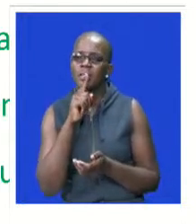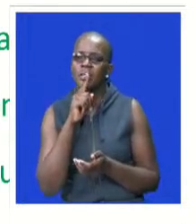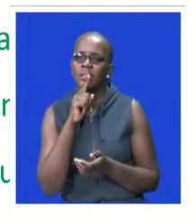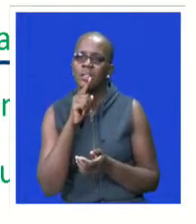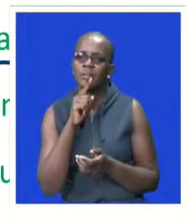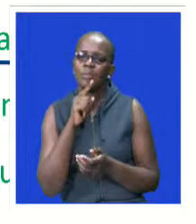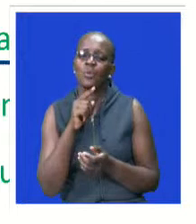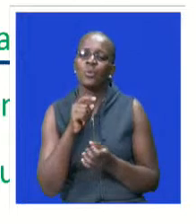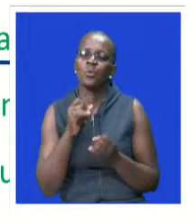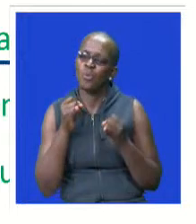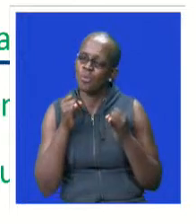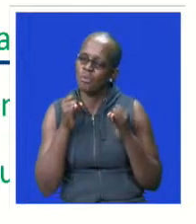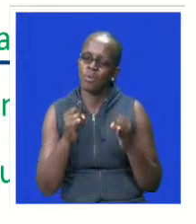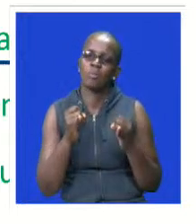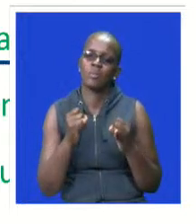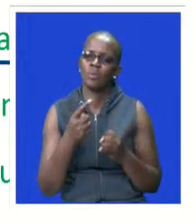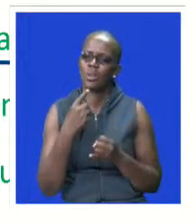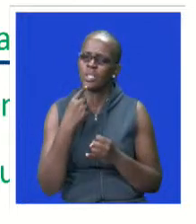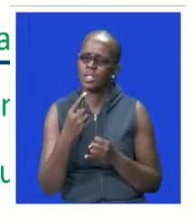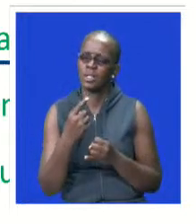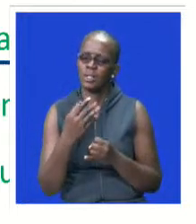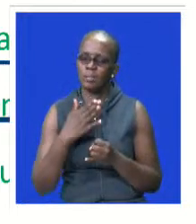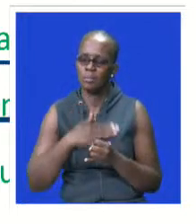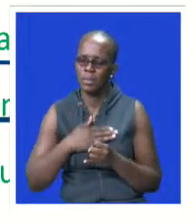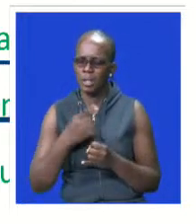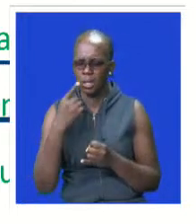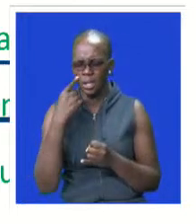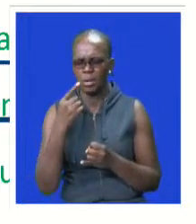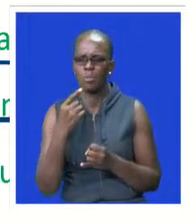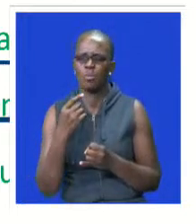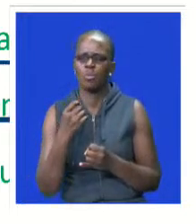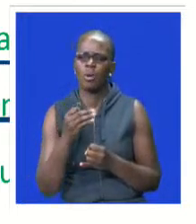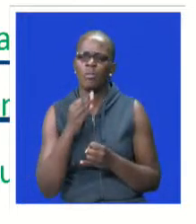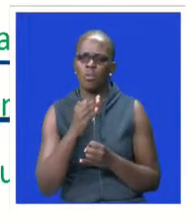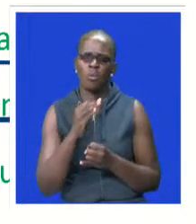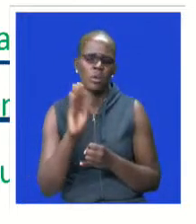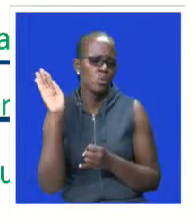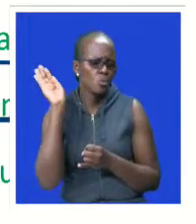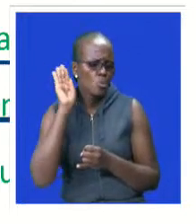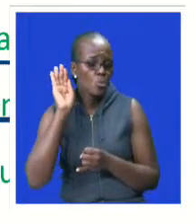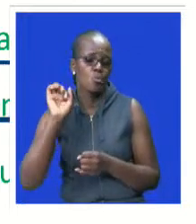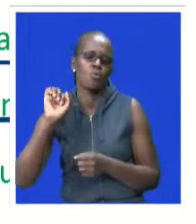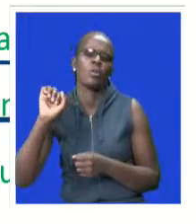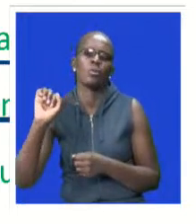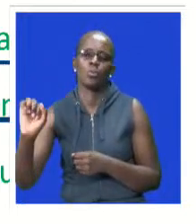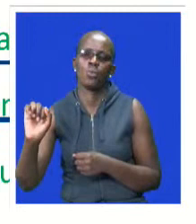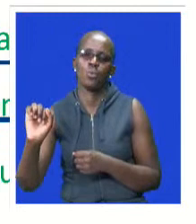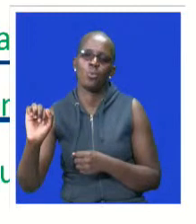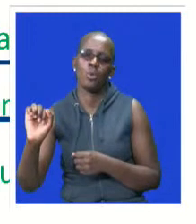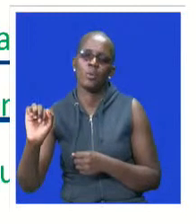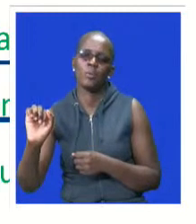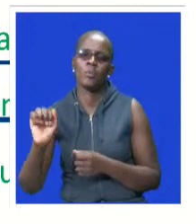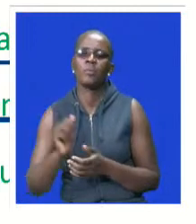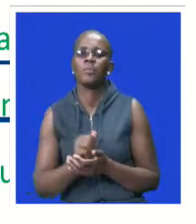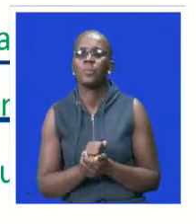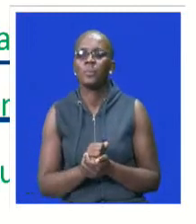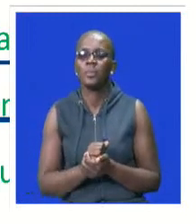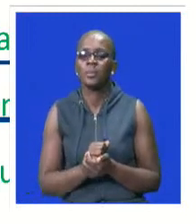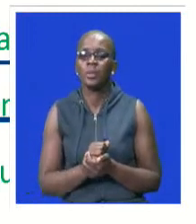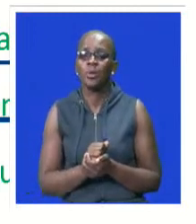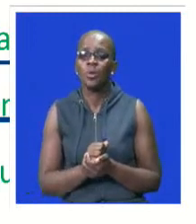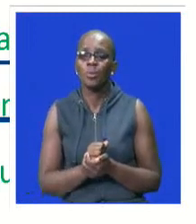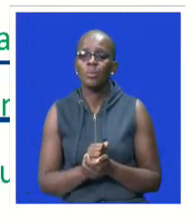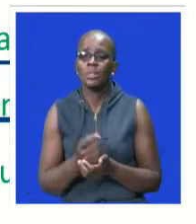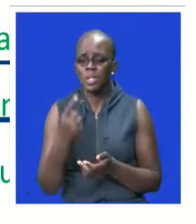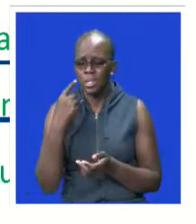going to say I am looking forward to hearing from you. So that is, it equates to the message of calling me. So I'm